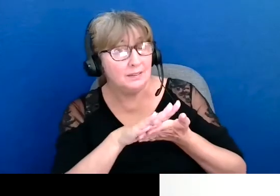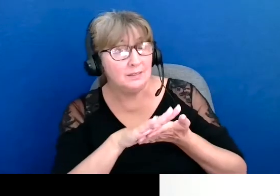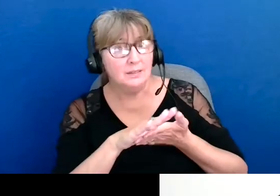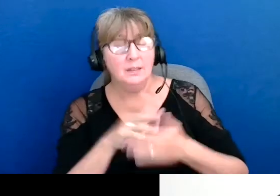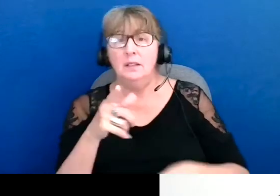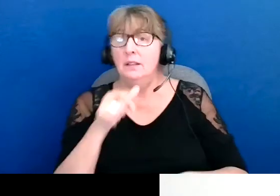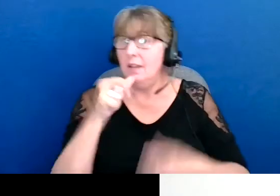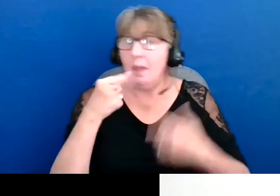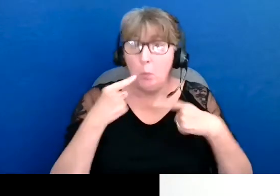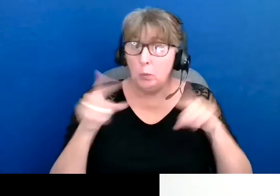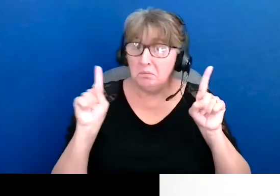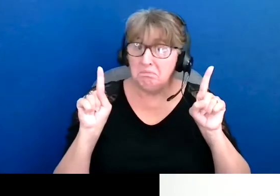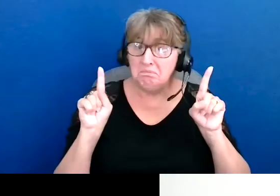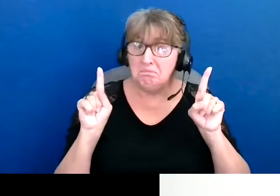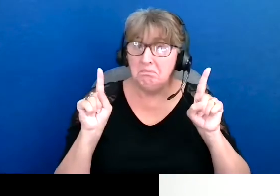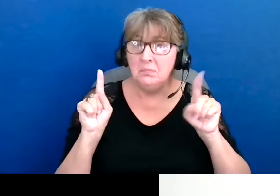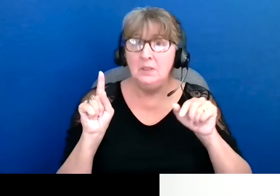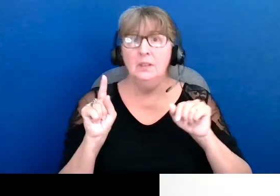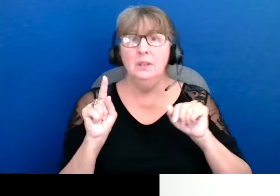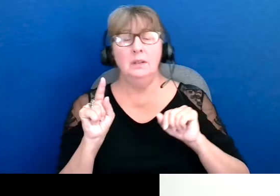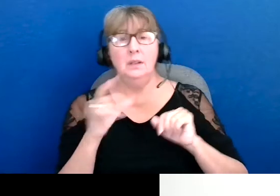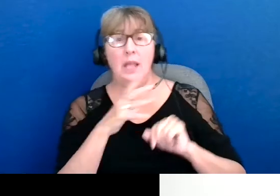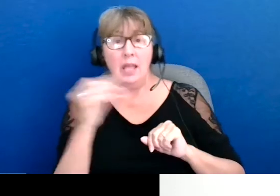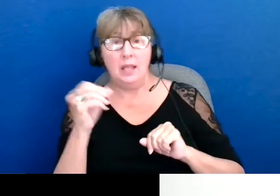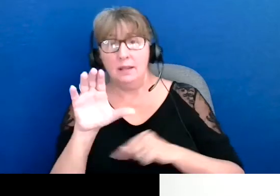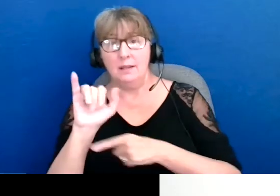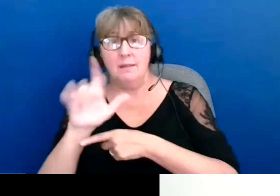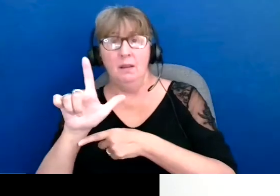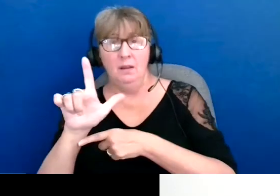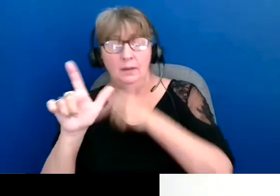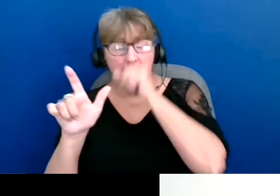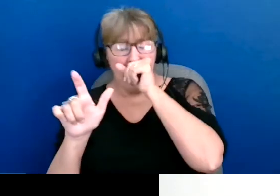doesn't work and your civil rights continue to be violated,